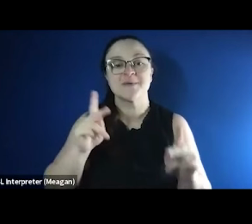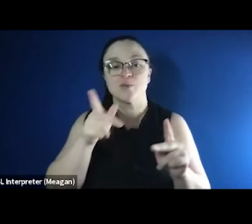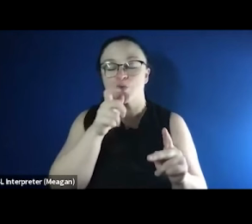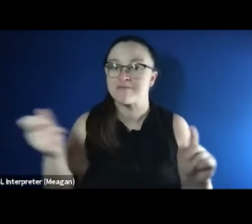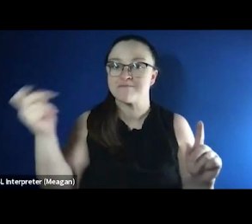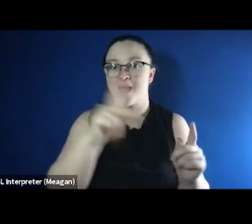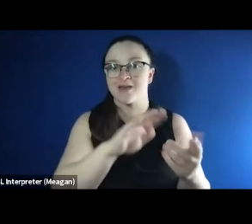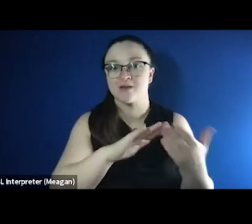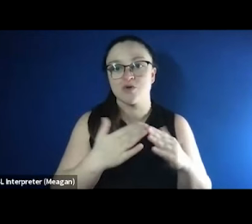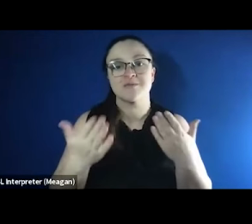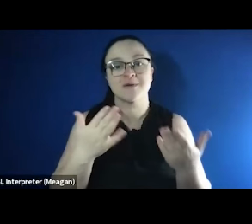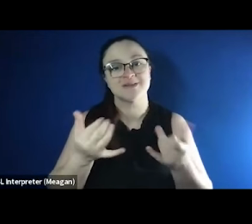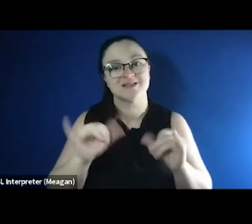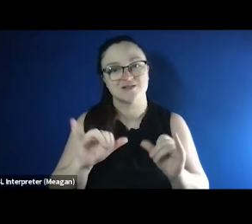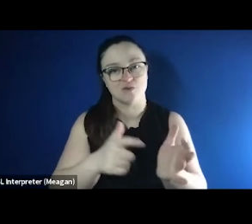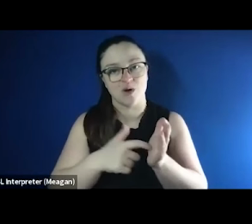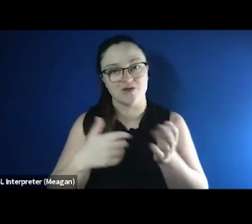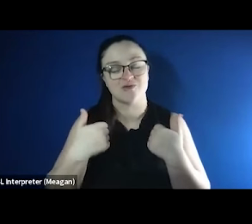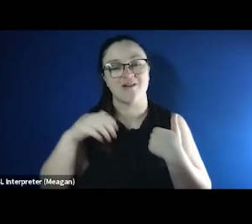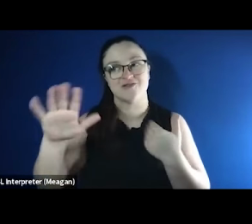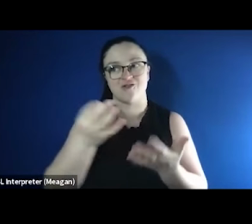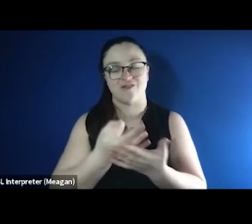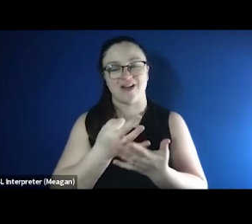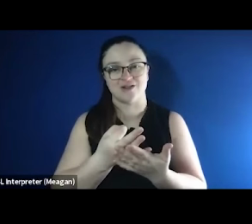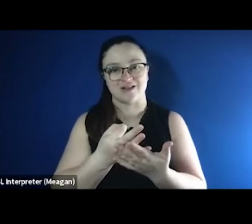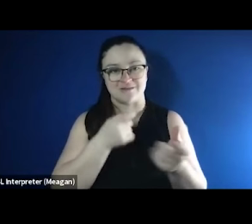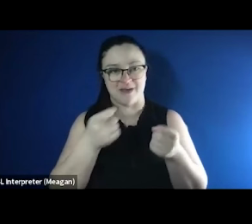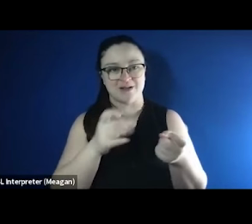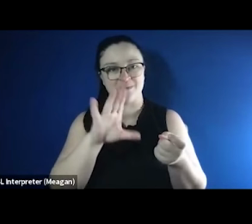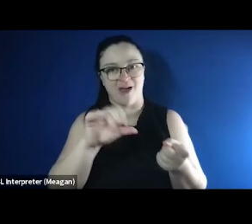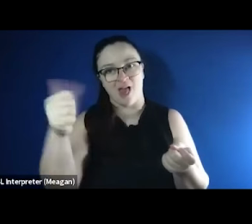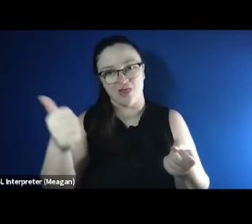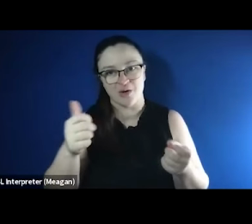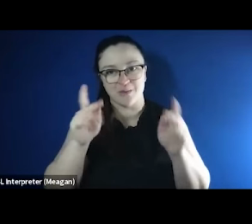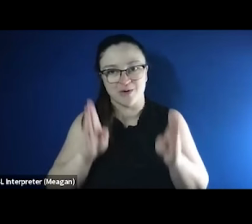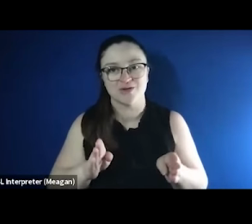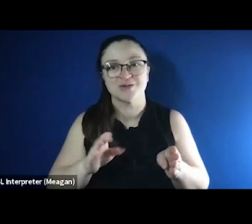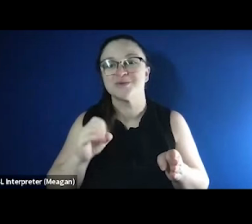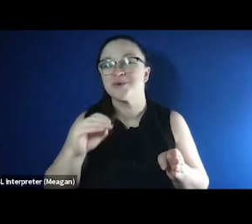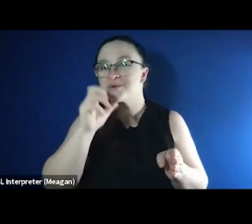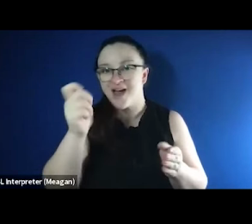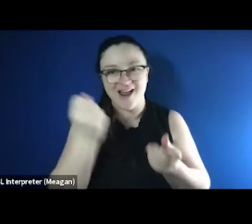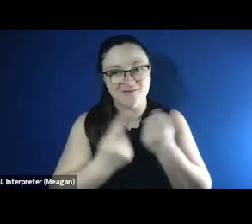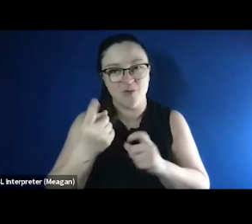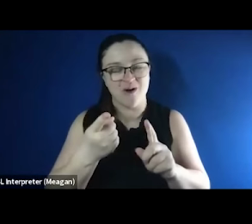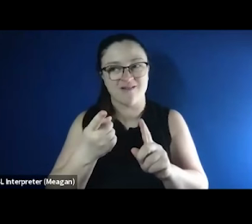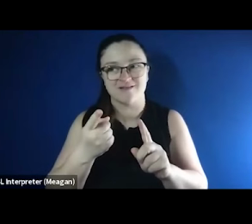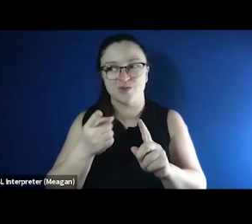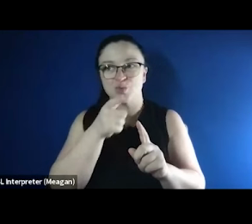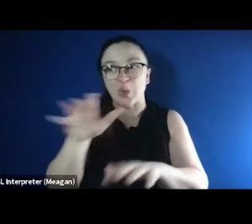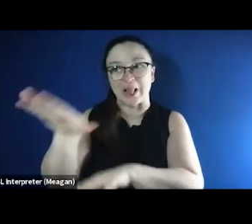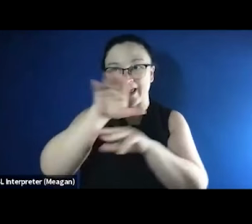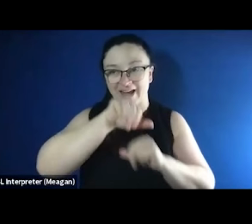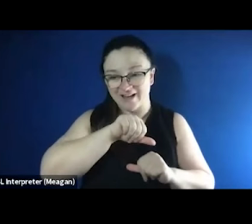may still be required to have their finances managed by another person. So not everyone coming out of a correctional setting is going